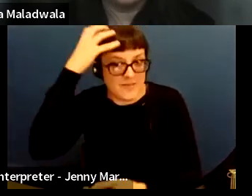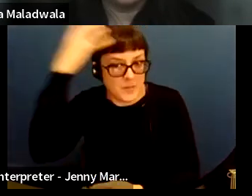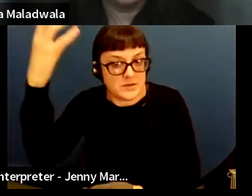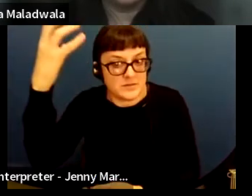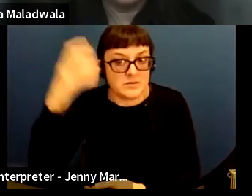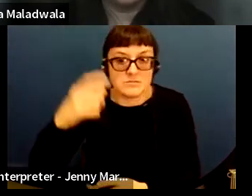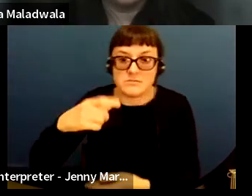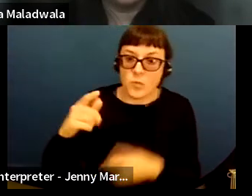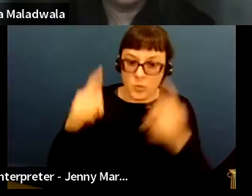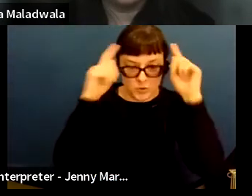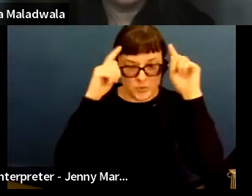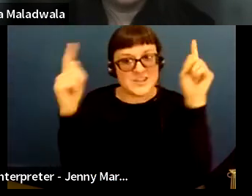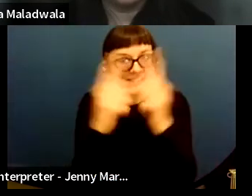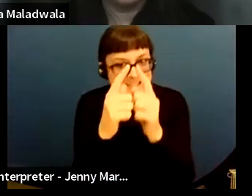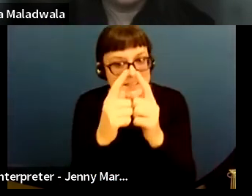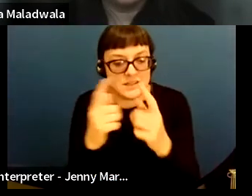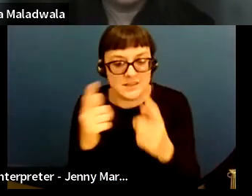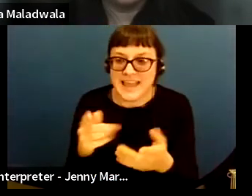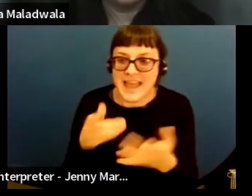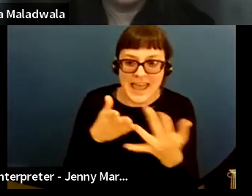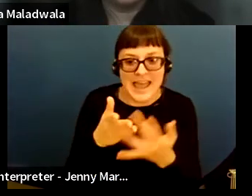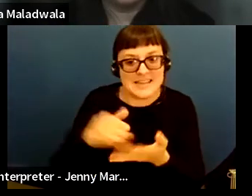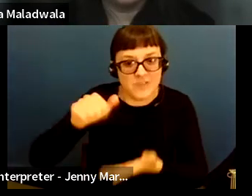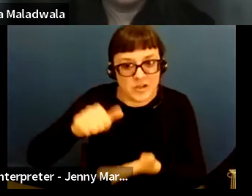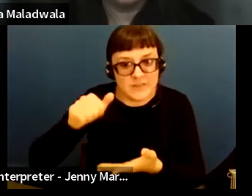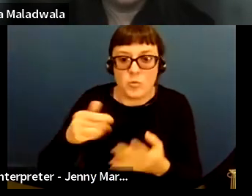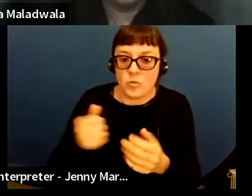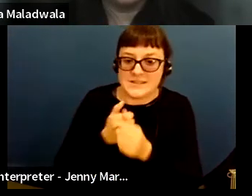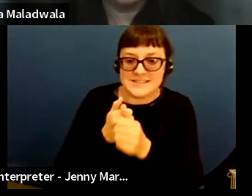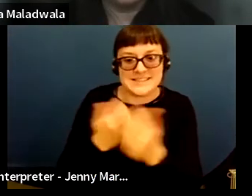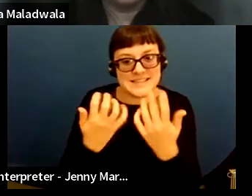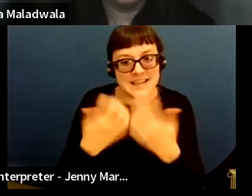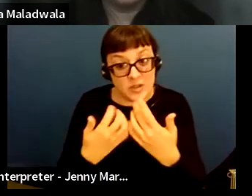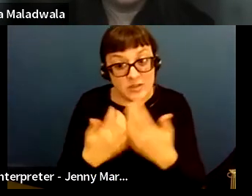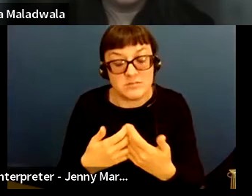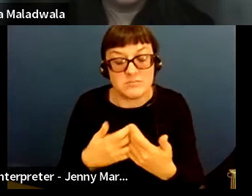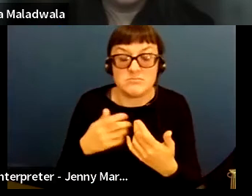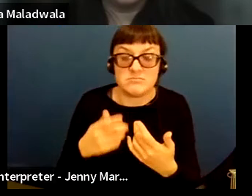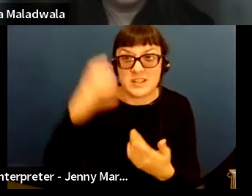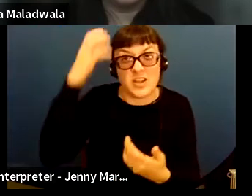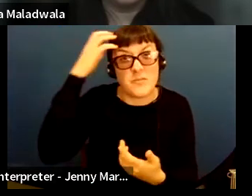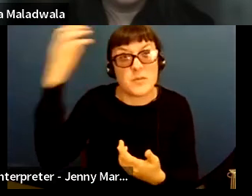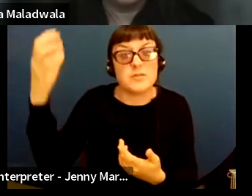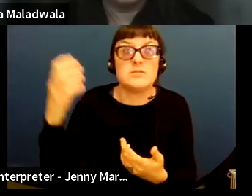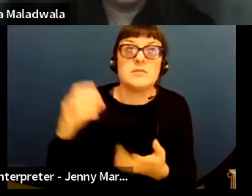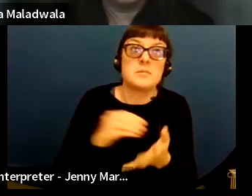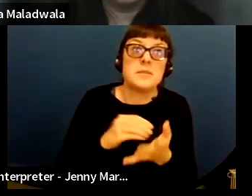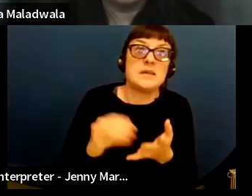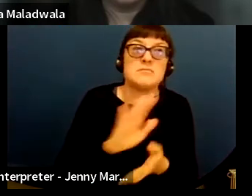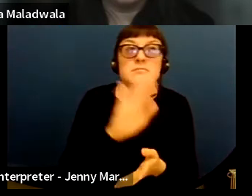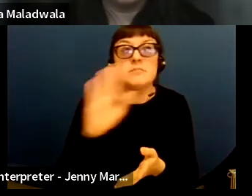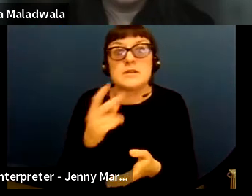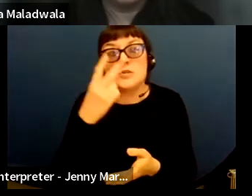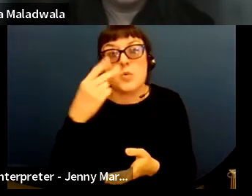students in higher education in the UK can access funding for assistive technology, which costs the government somewhere in the region of £200